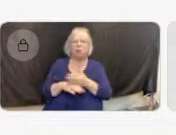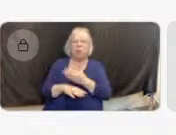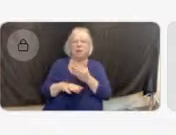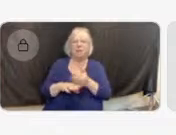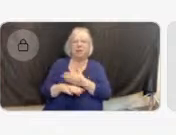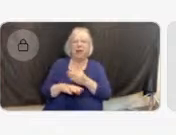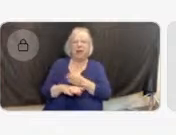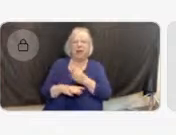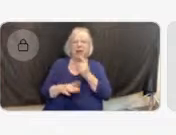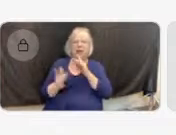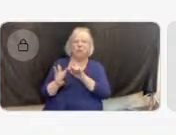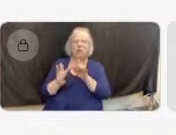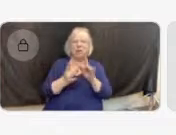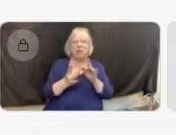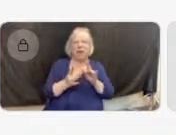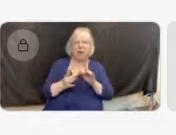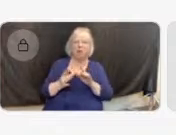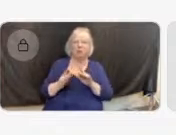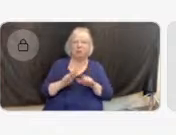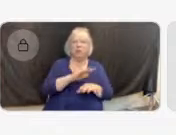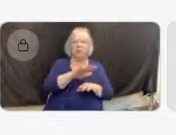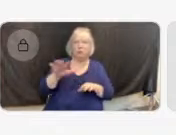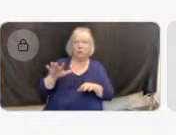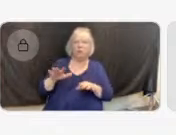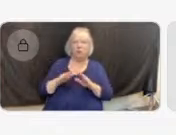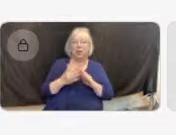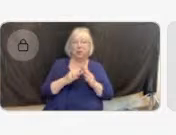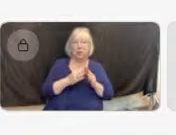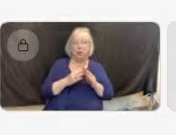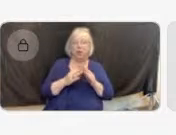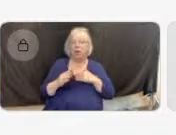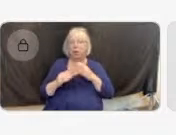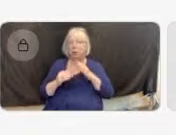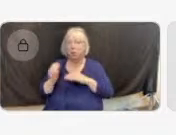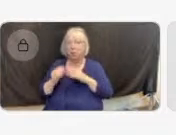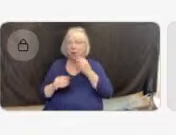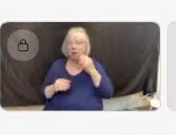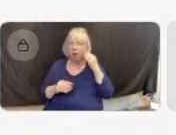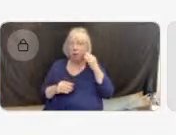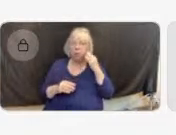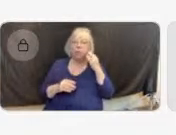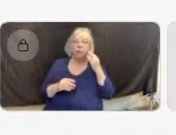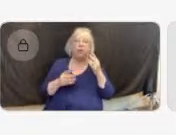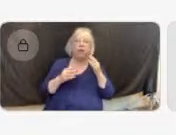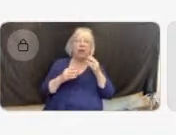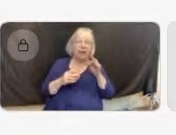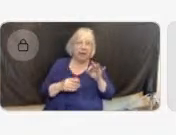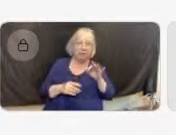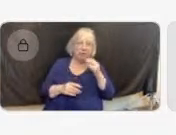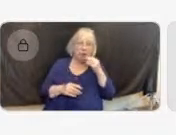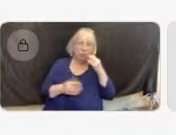renovating and reaching out to the community. We built homes, renovated those that are there,